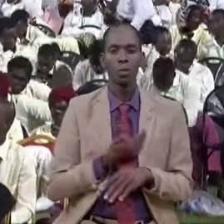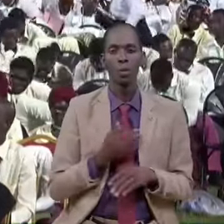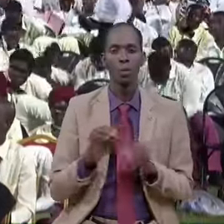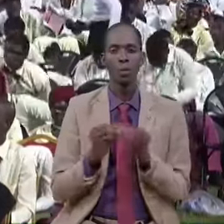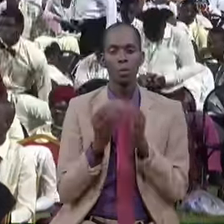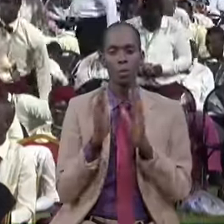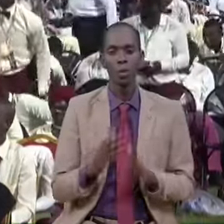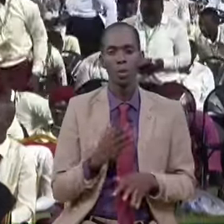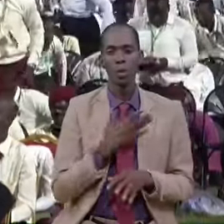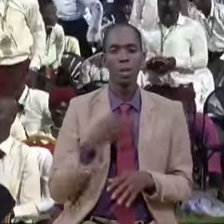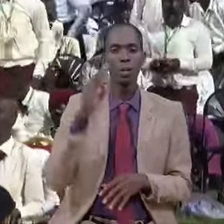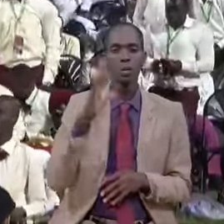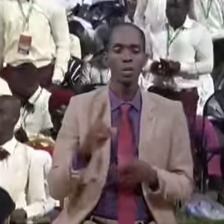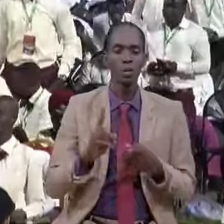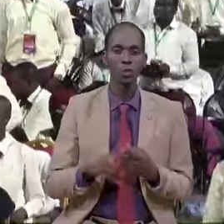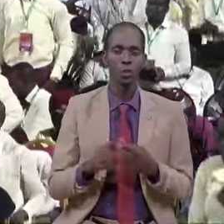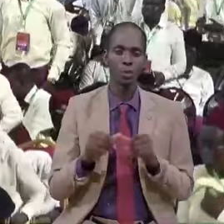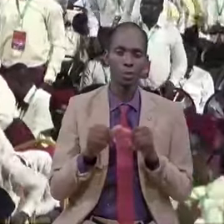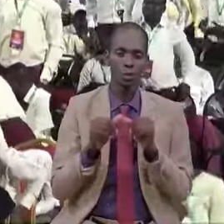and continue